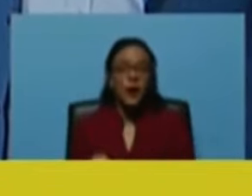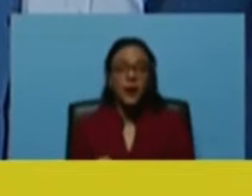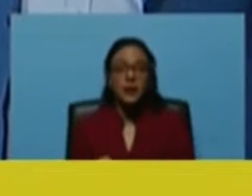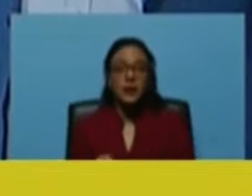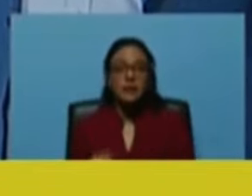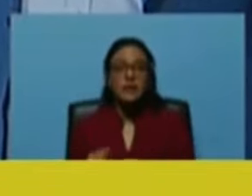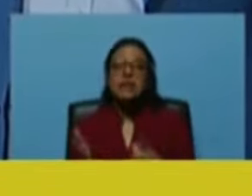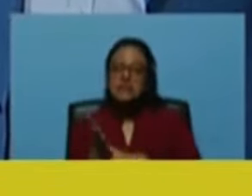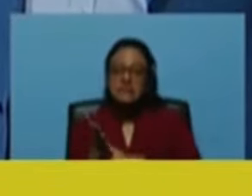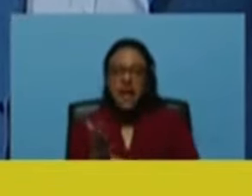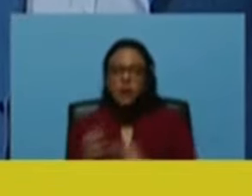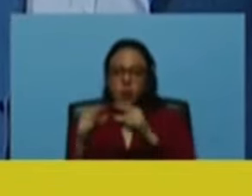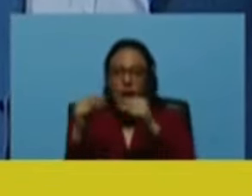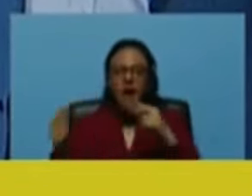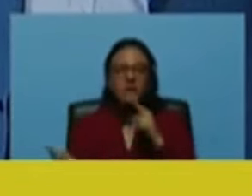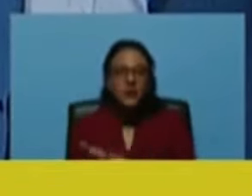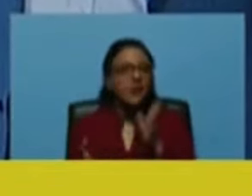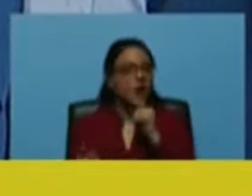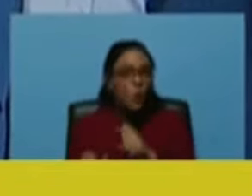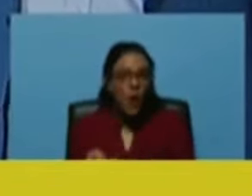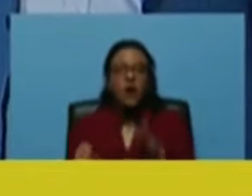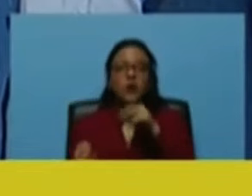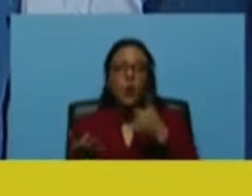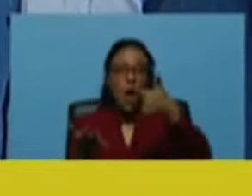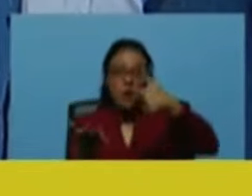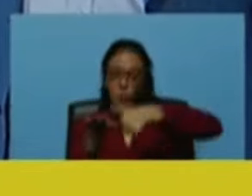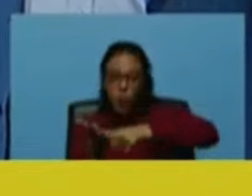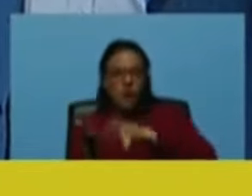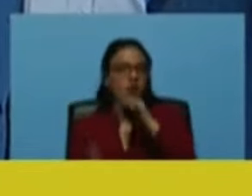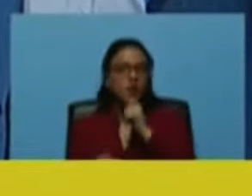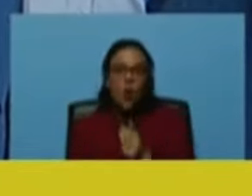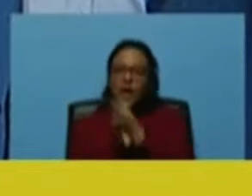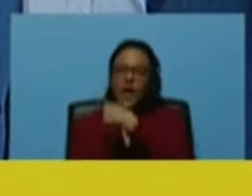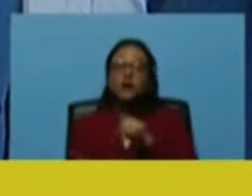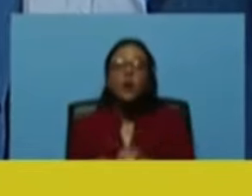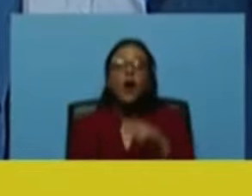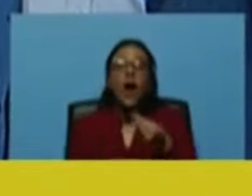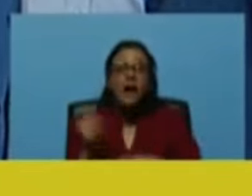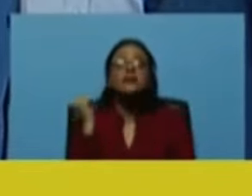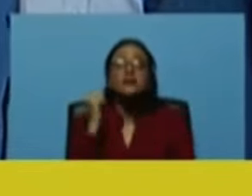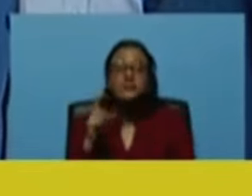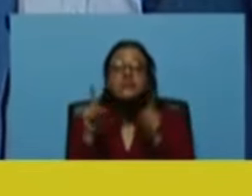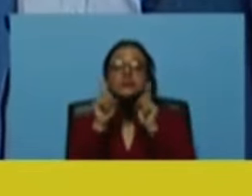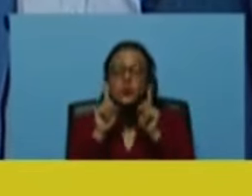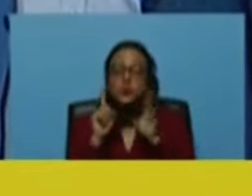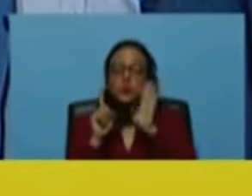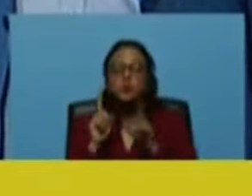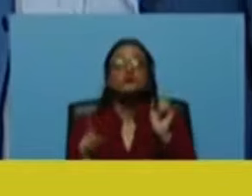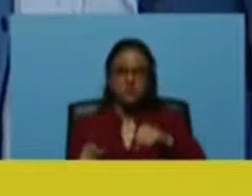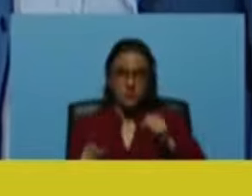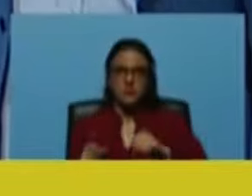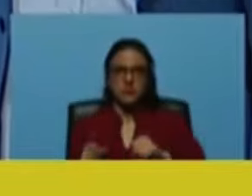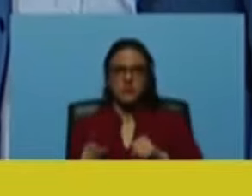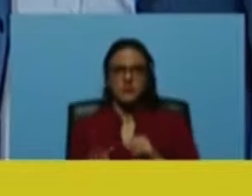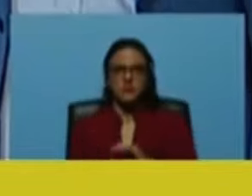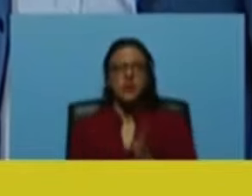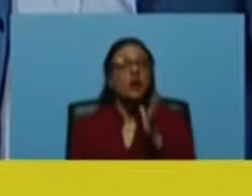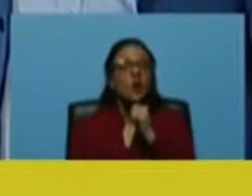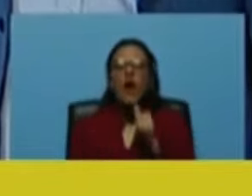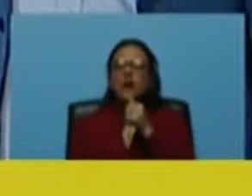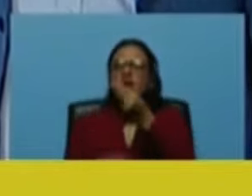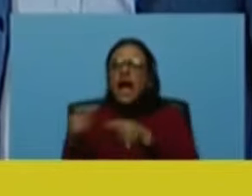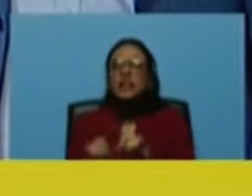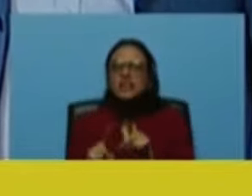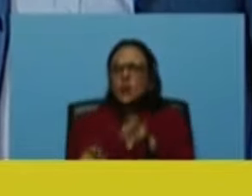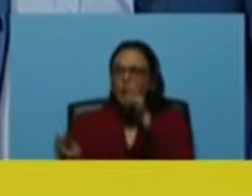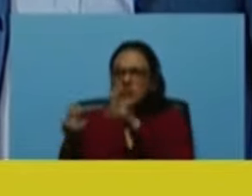have signatures of witnesses or IDs or imprints. It is a fraudulent act. They